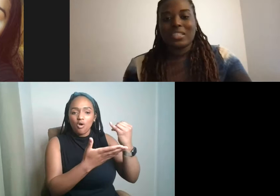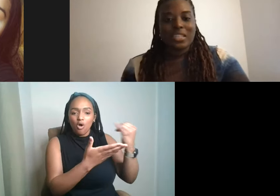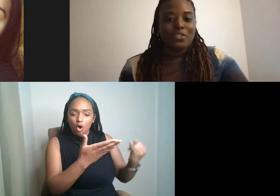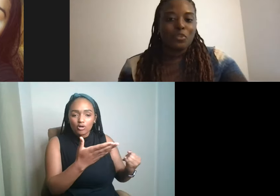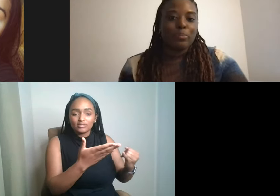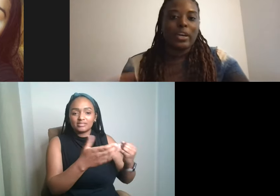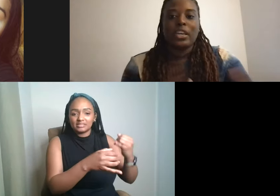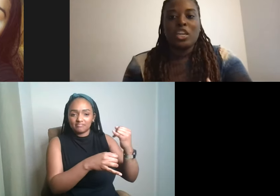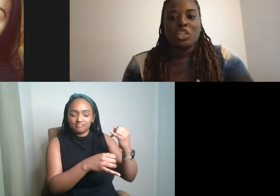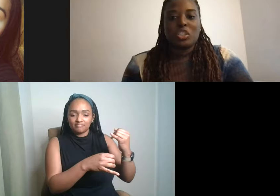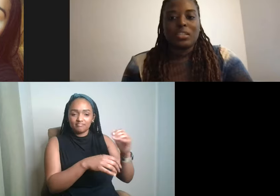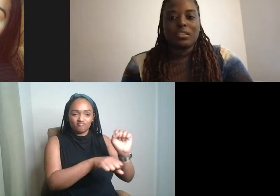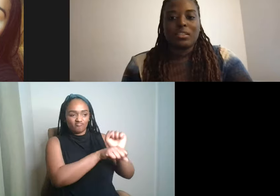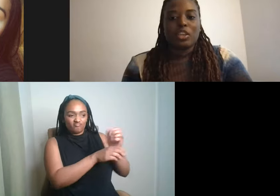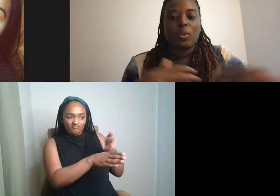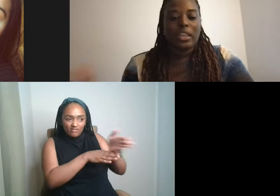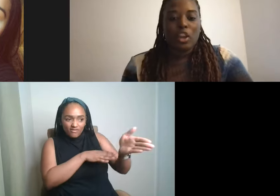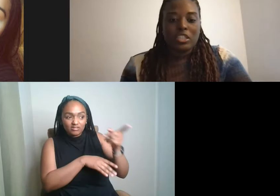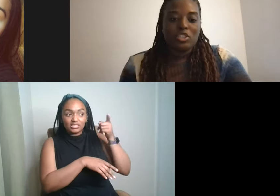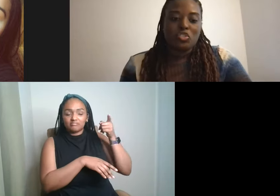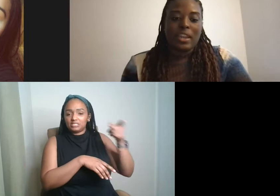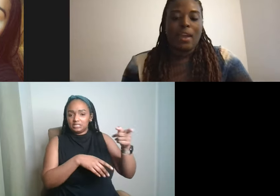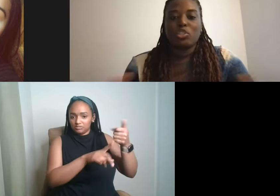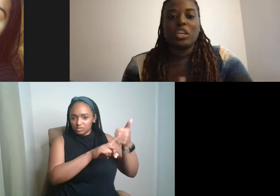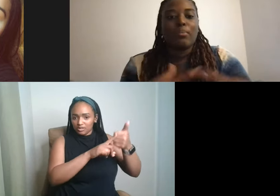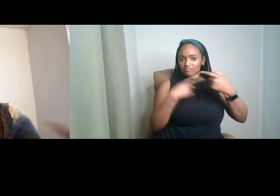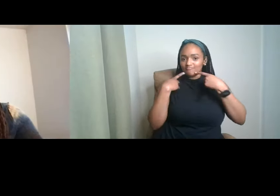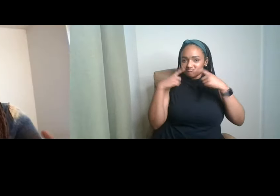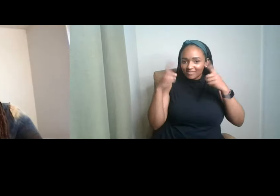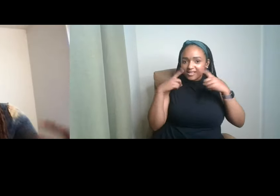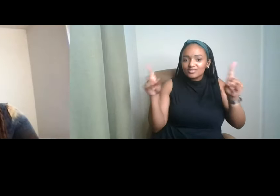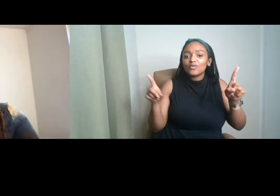very successful, but she's, you know, in the arts industry now and she